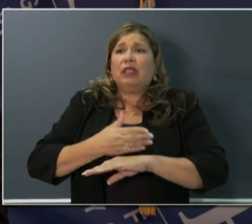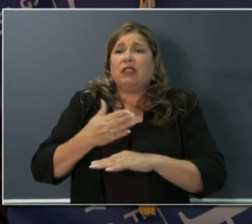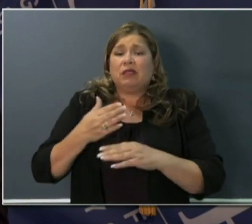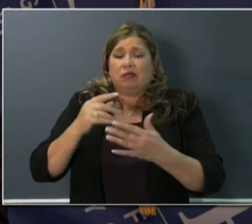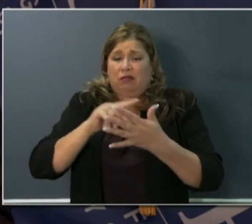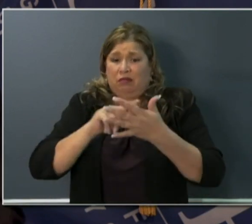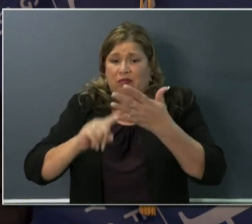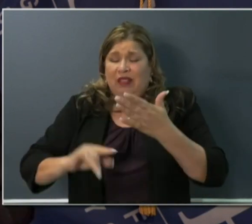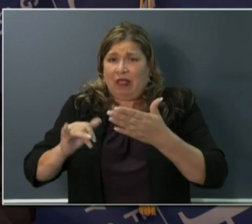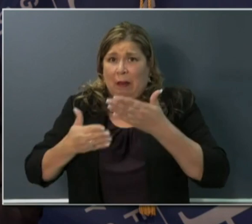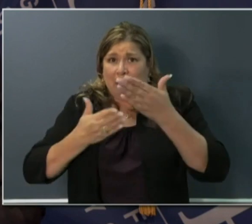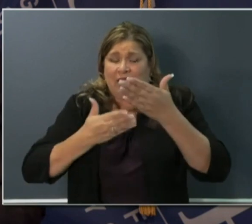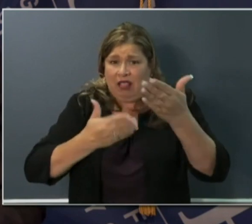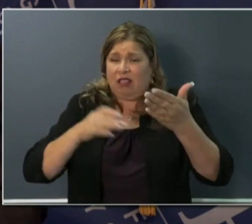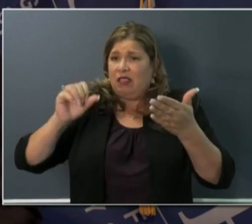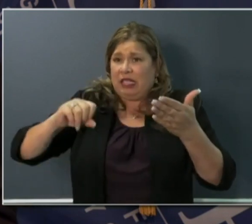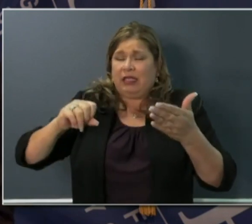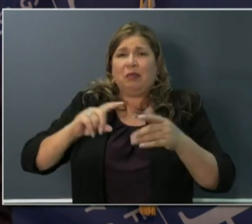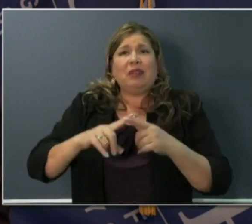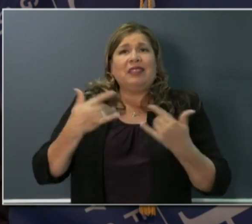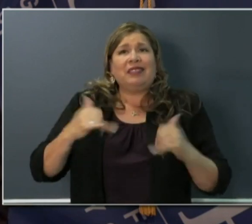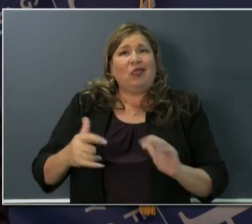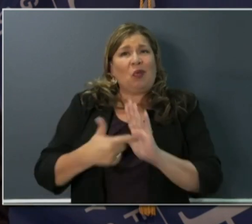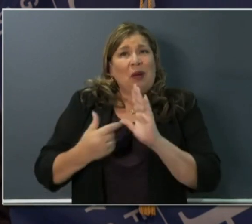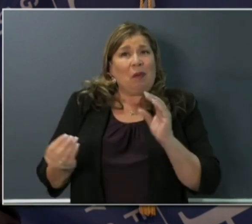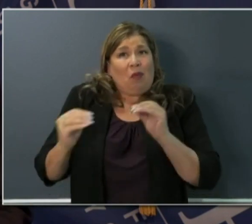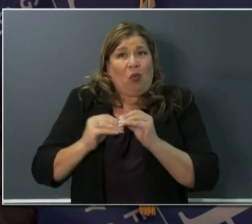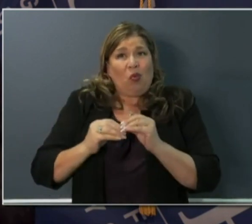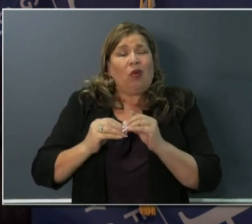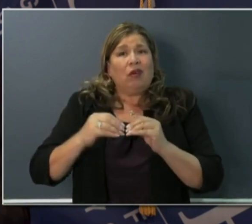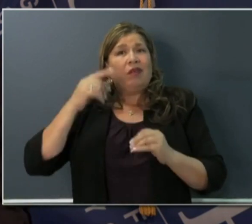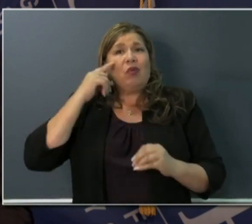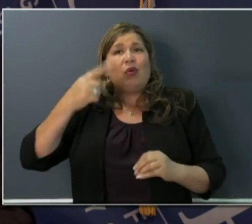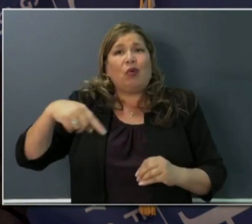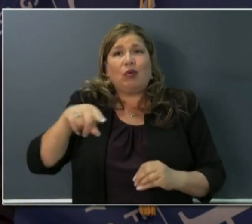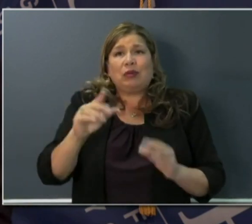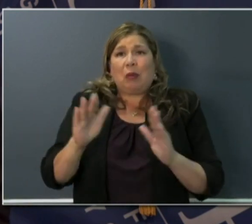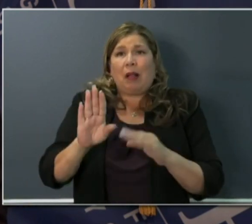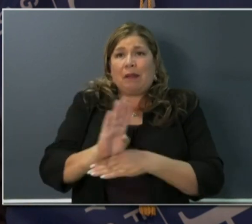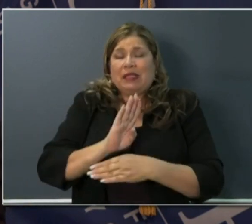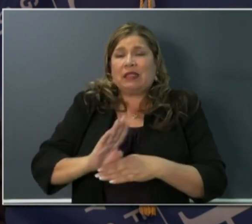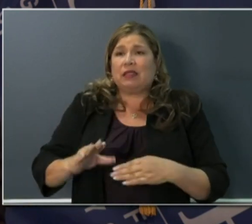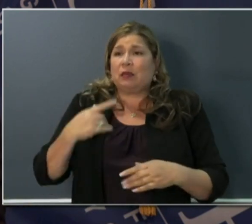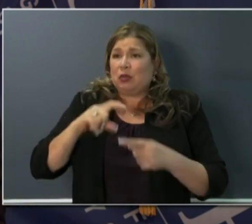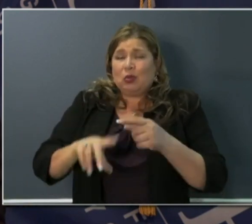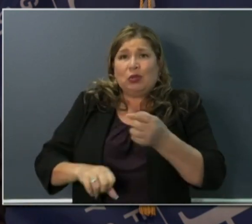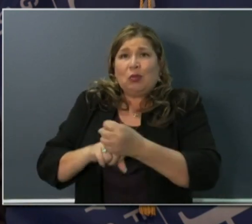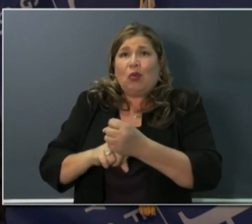and Chuck Schumer, we still need to do more for small business, for nonprofits